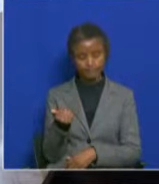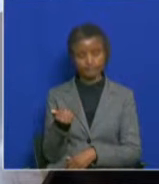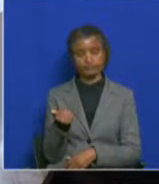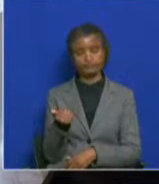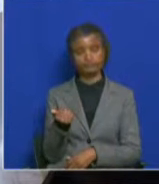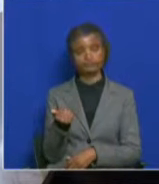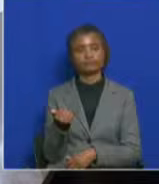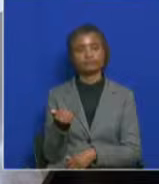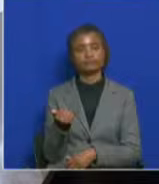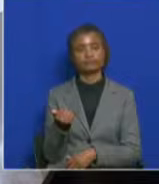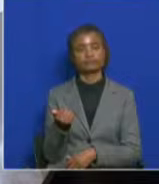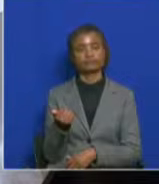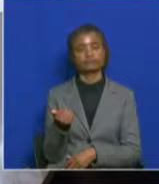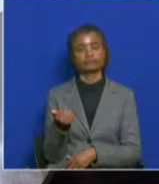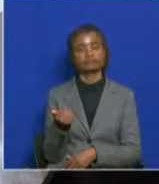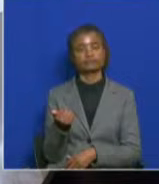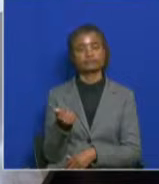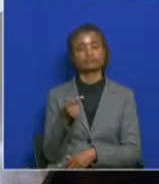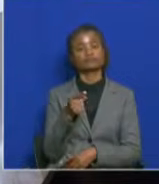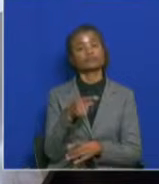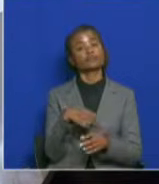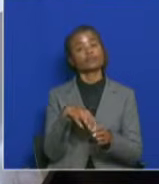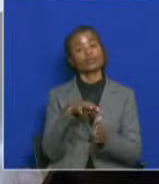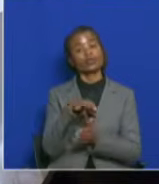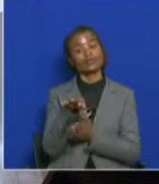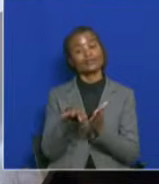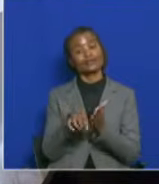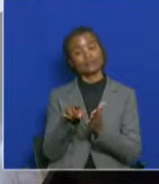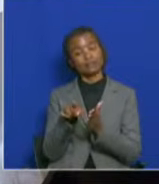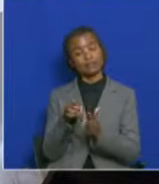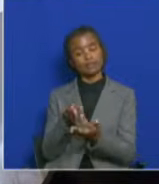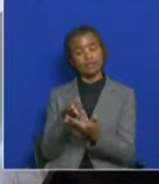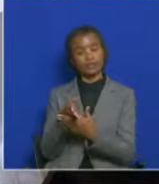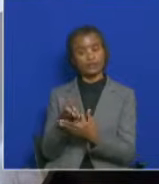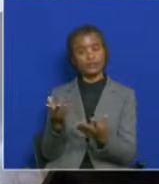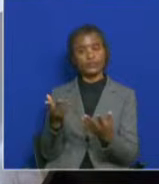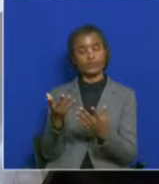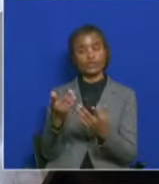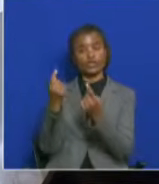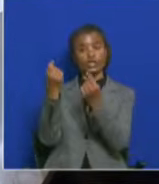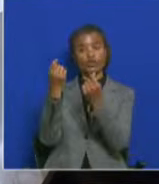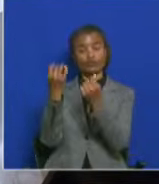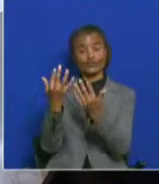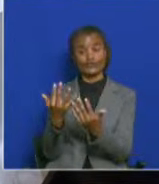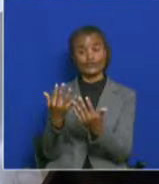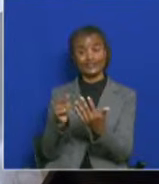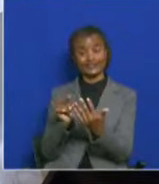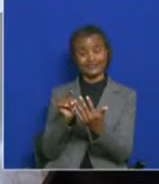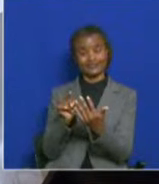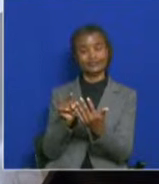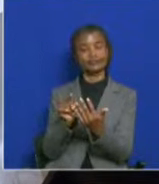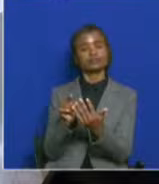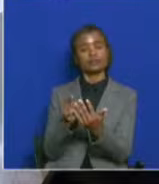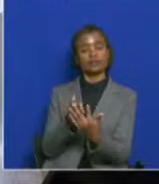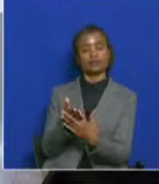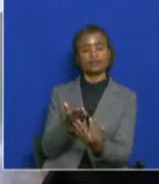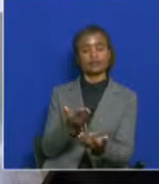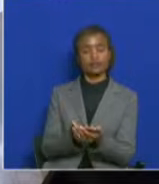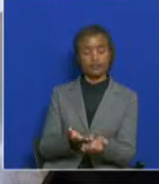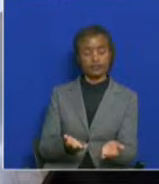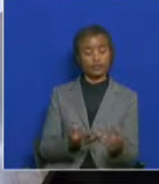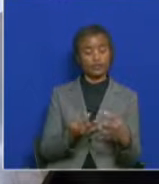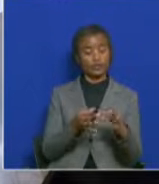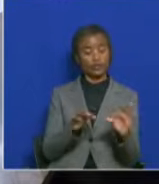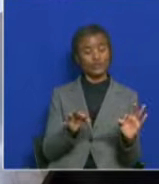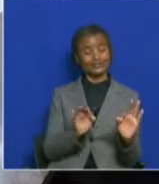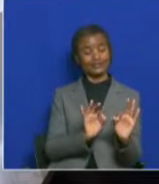the contract with Treasury. So clause 3 is 3.1 begins that